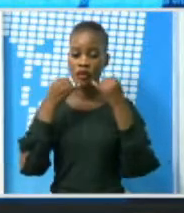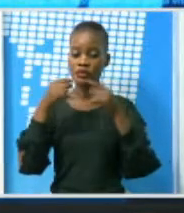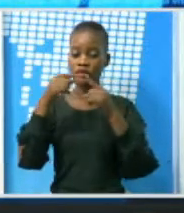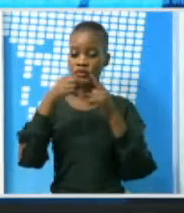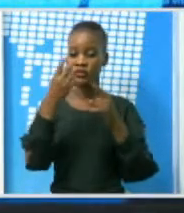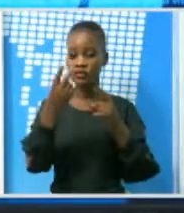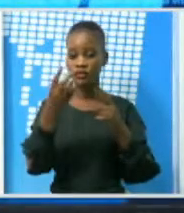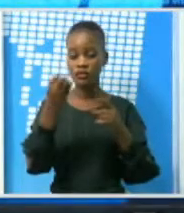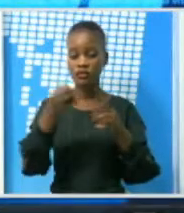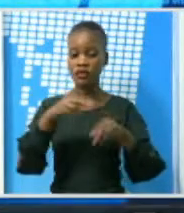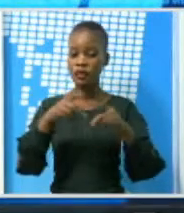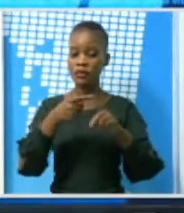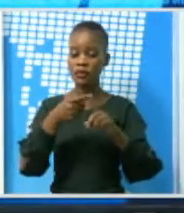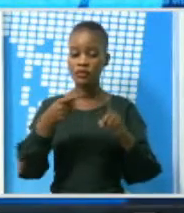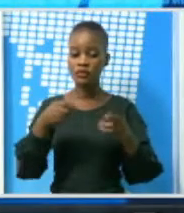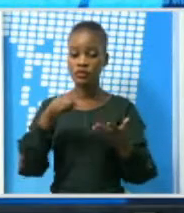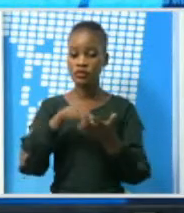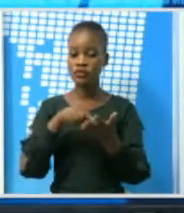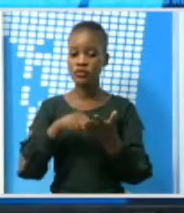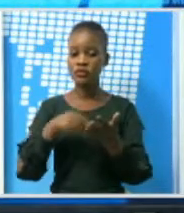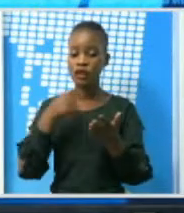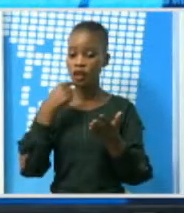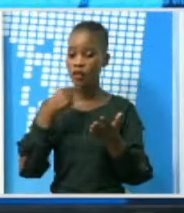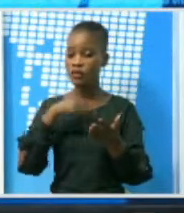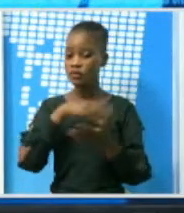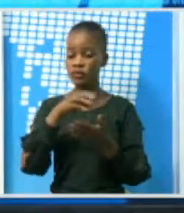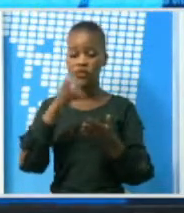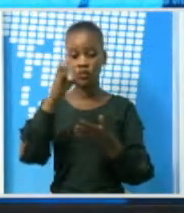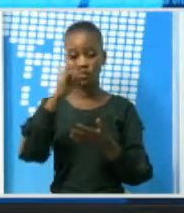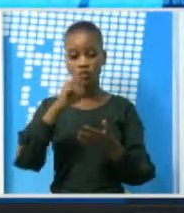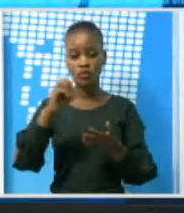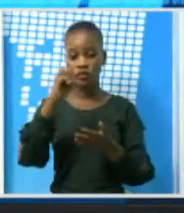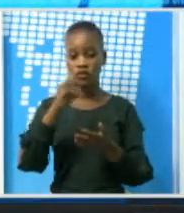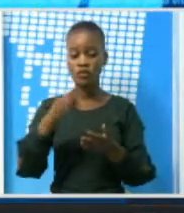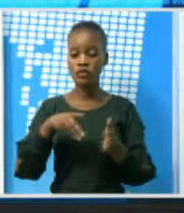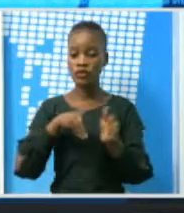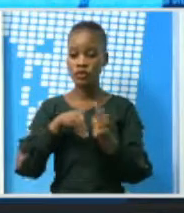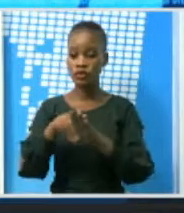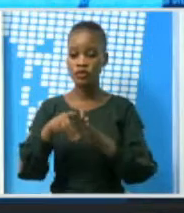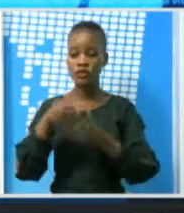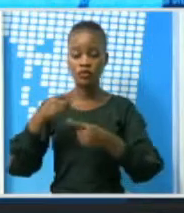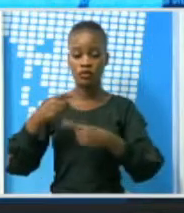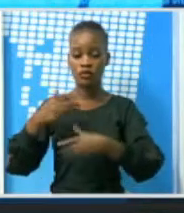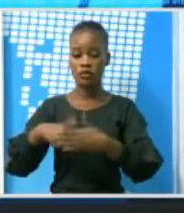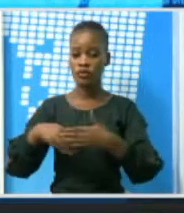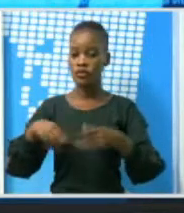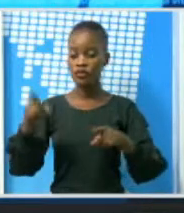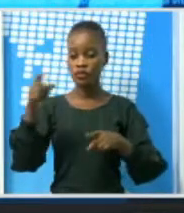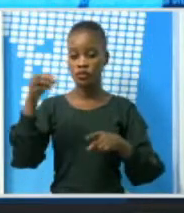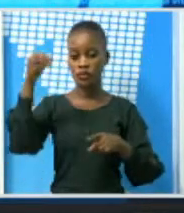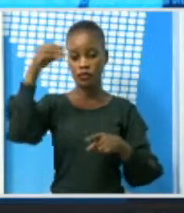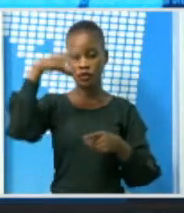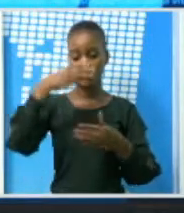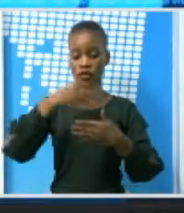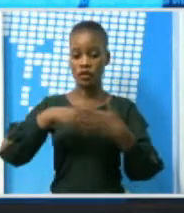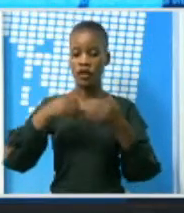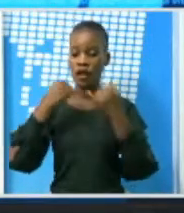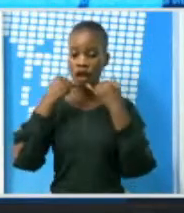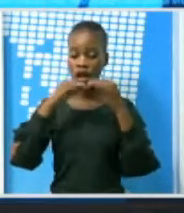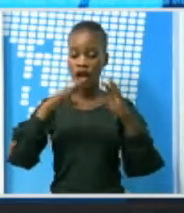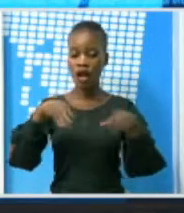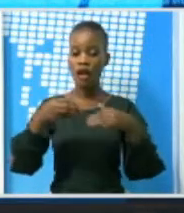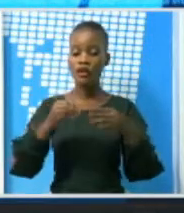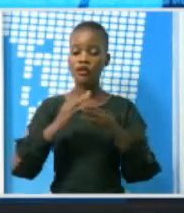2,000 people from the commercial sector, civil society organizations, developing partners, and the energy sector gathered to discuss how to